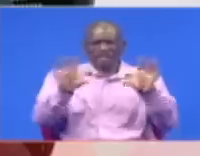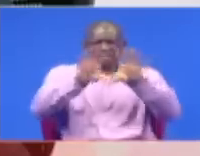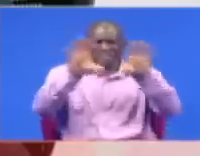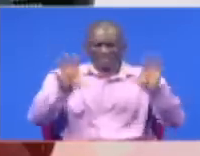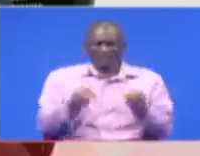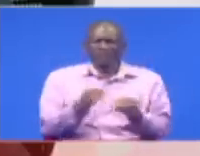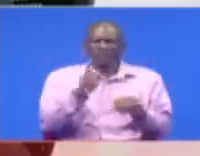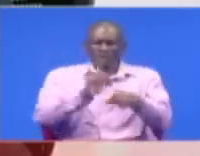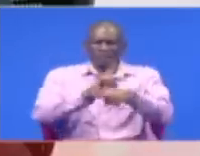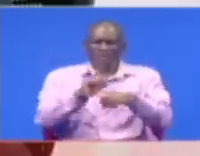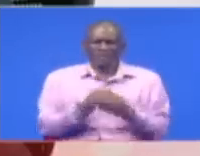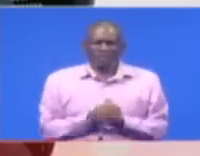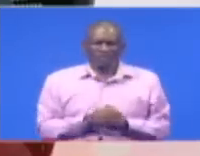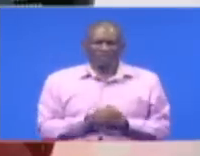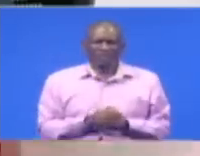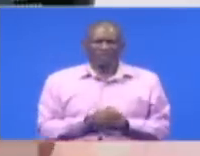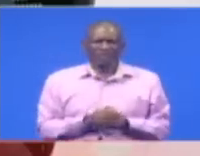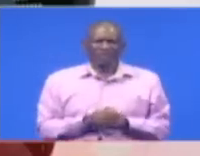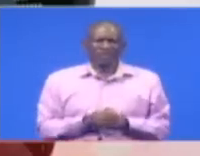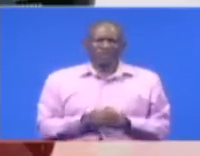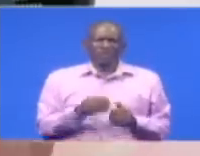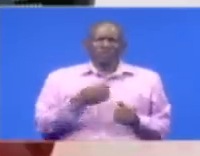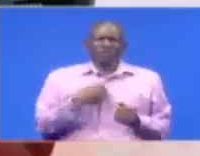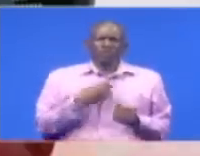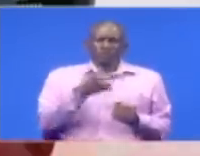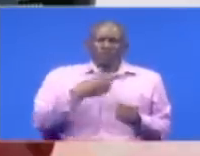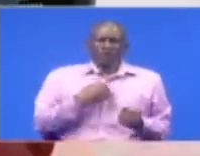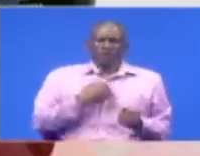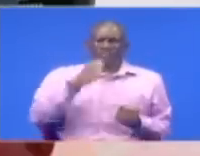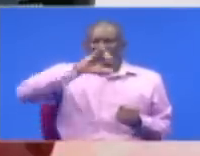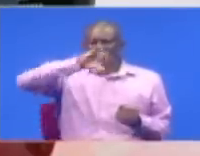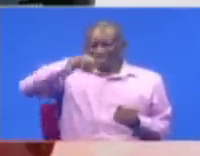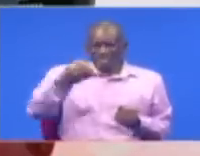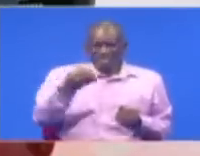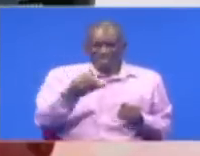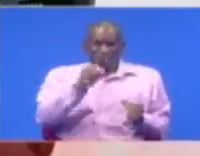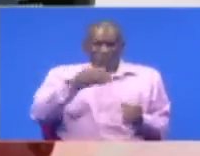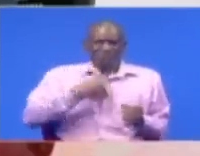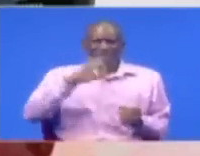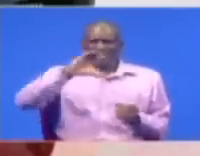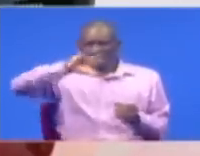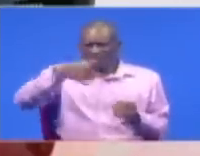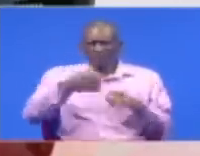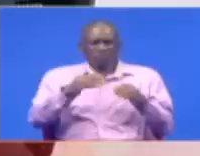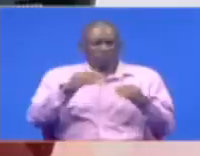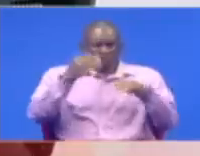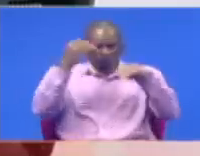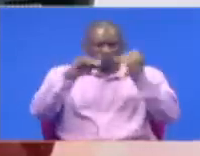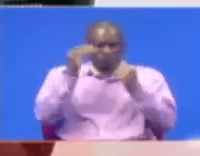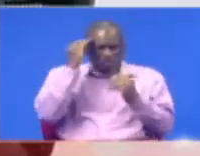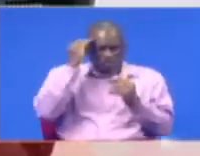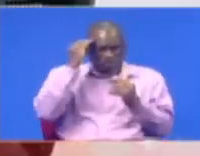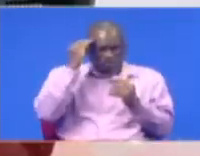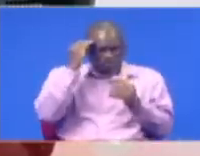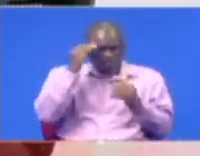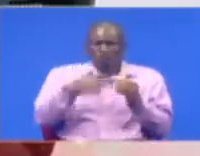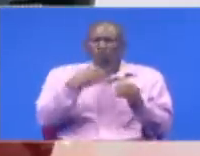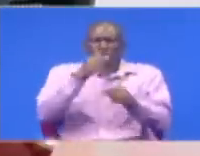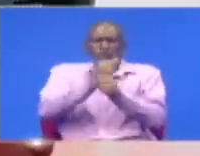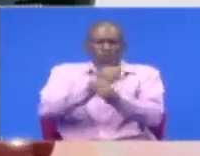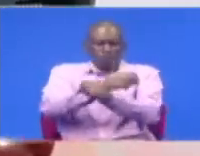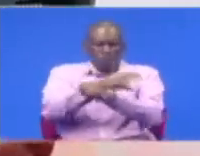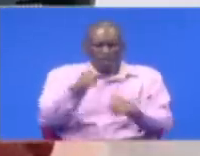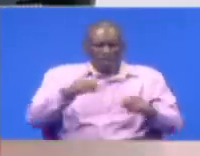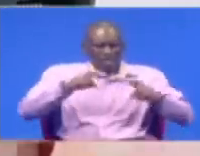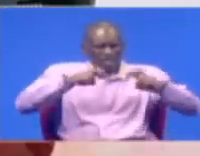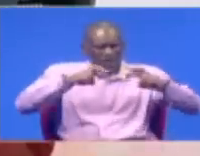in 1 minute, you've had a CJ from academia who did wonderful work. I've